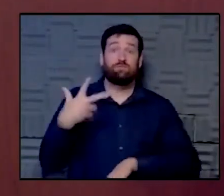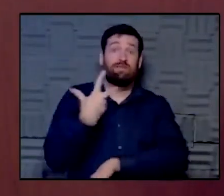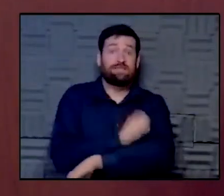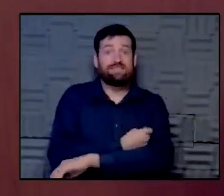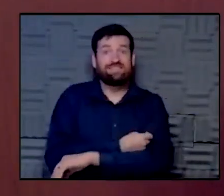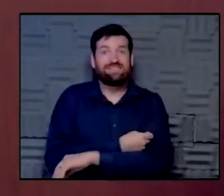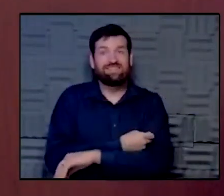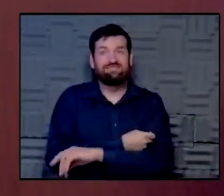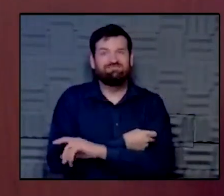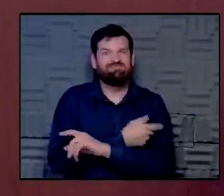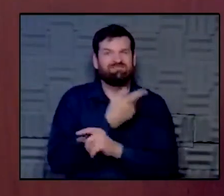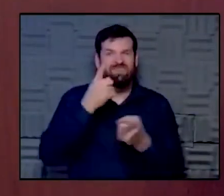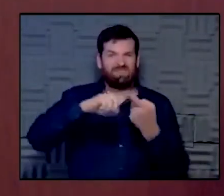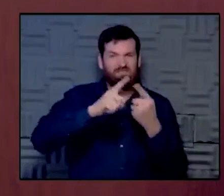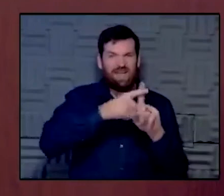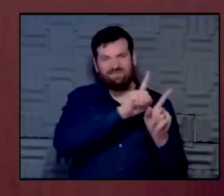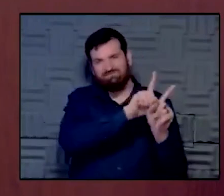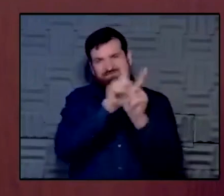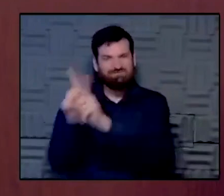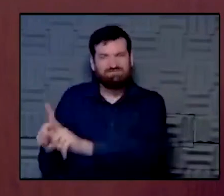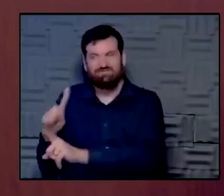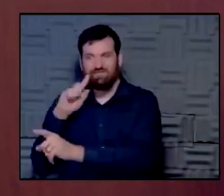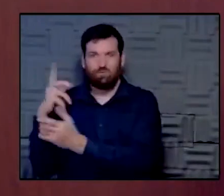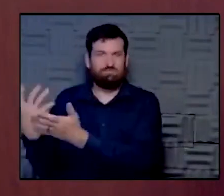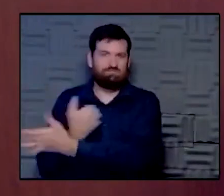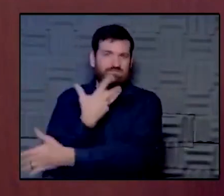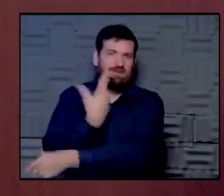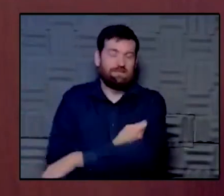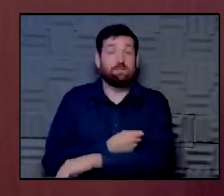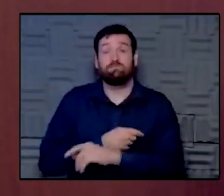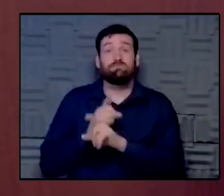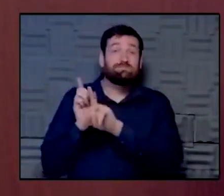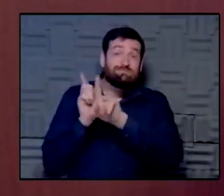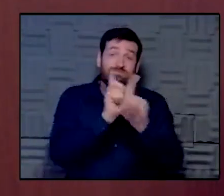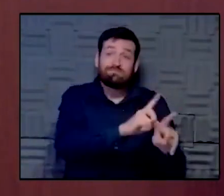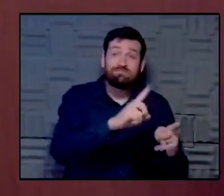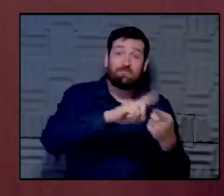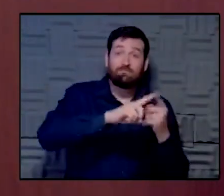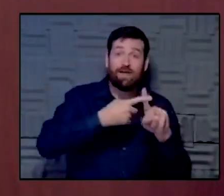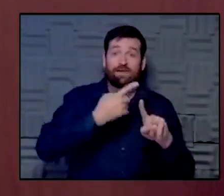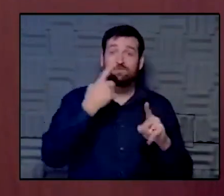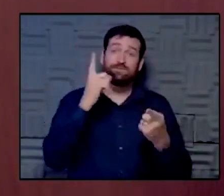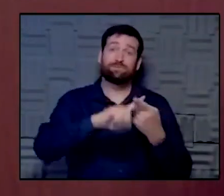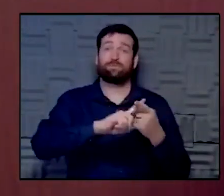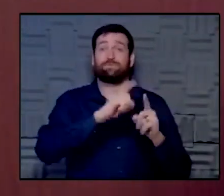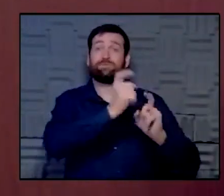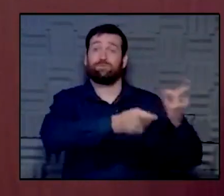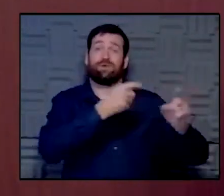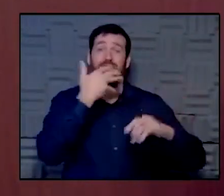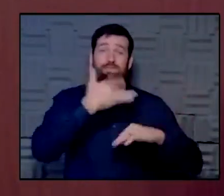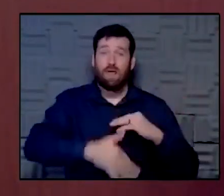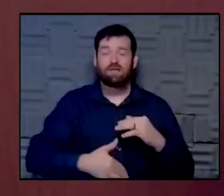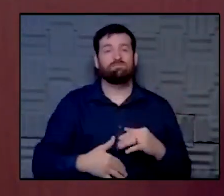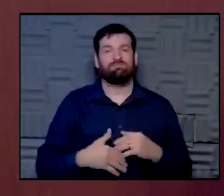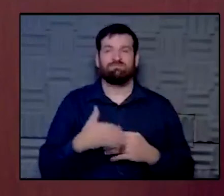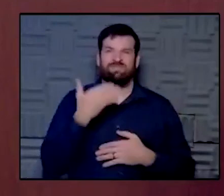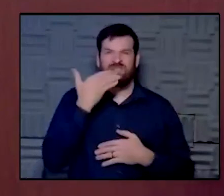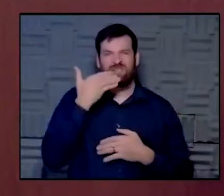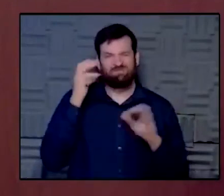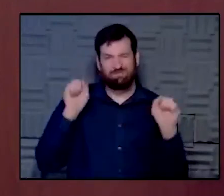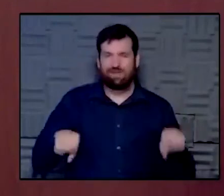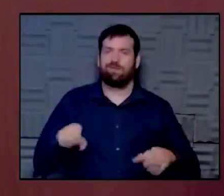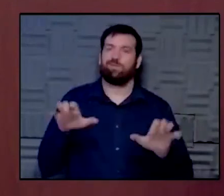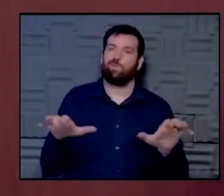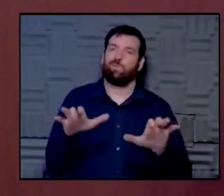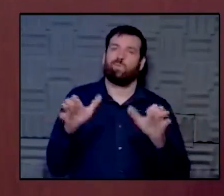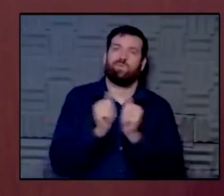take a friend to get vaccinated. I know she was recommending take a friend to get their to donate blood. I think this is a good thing that you can do with the